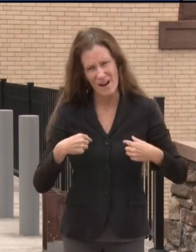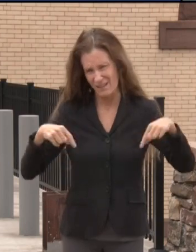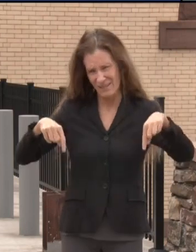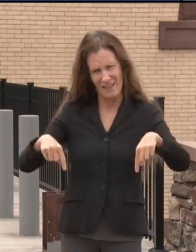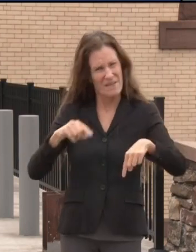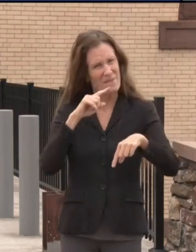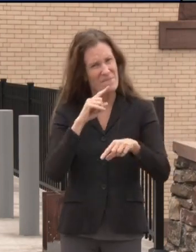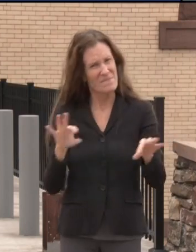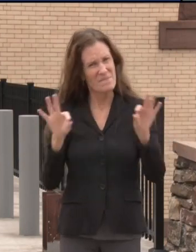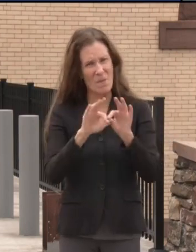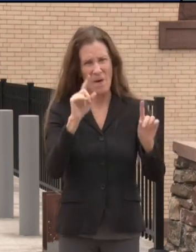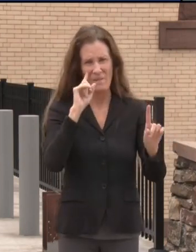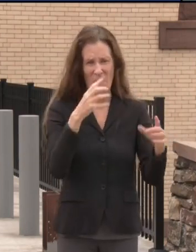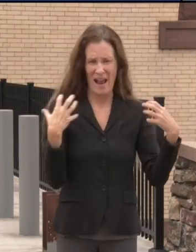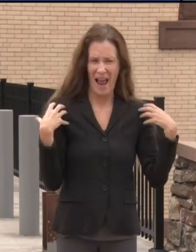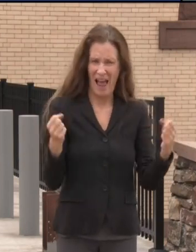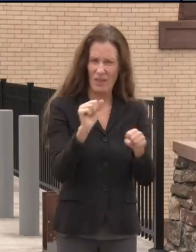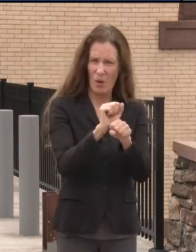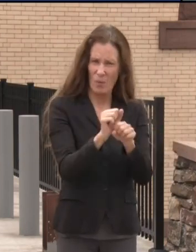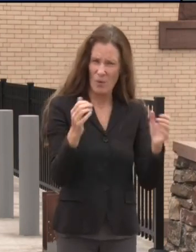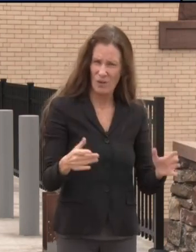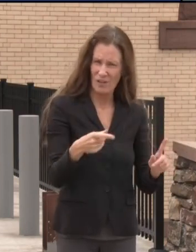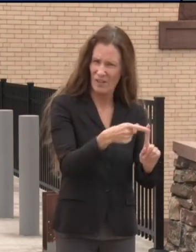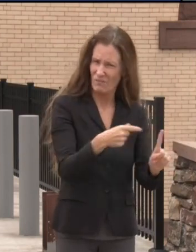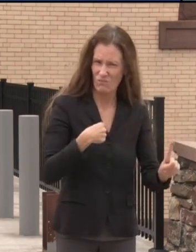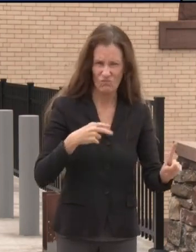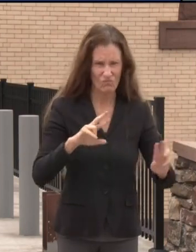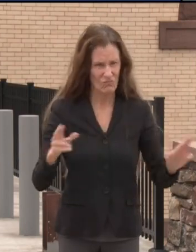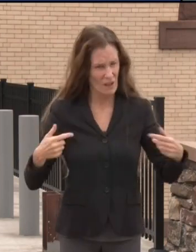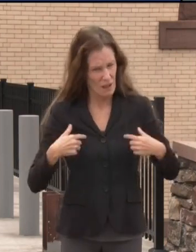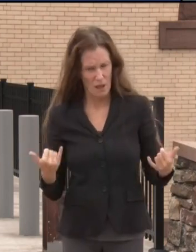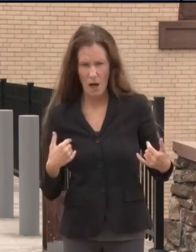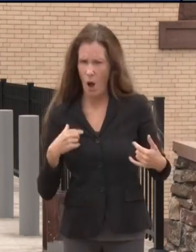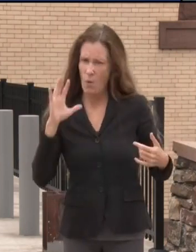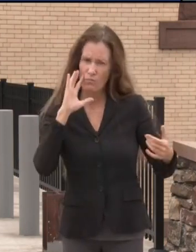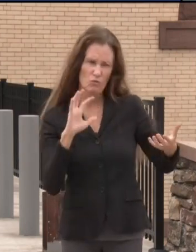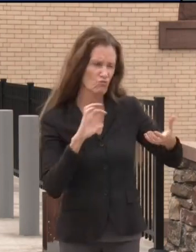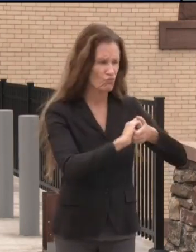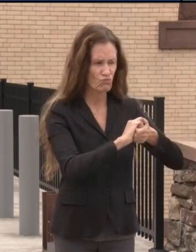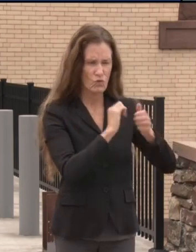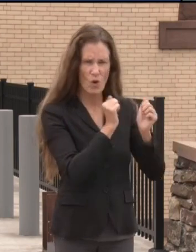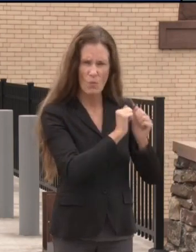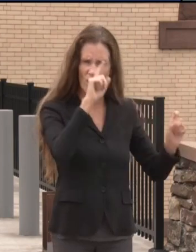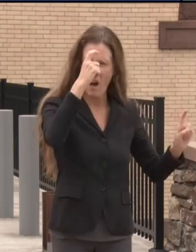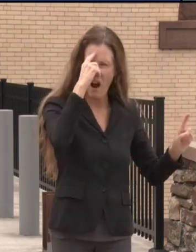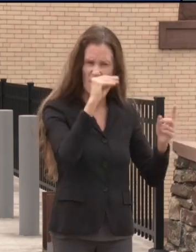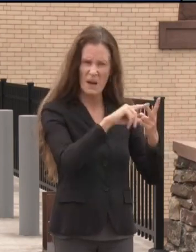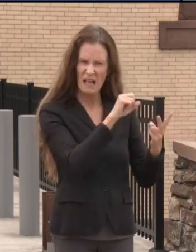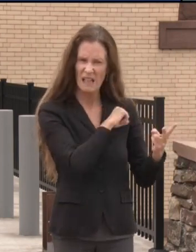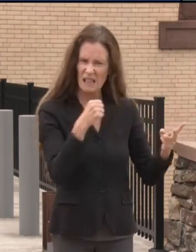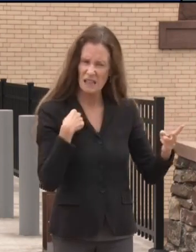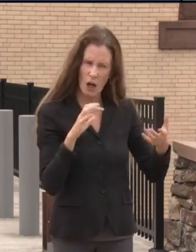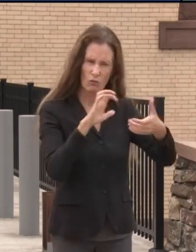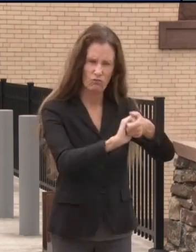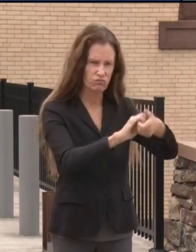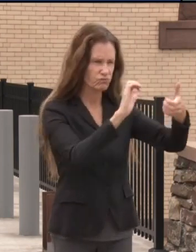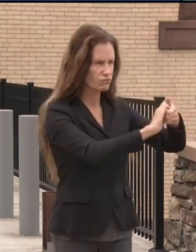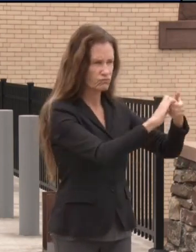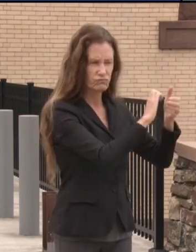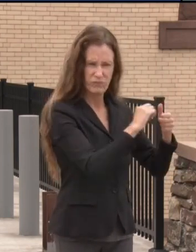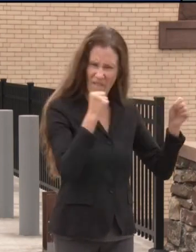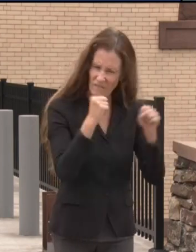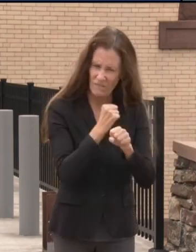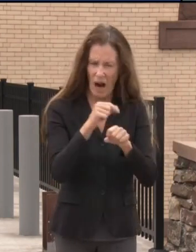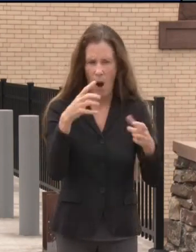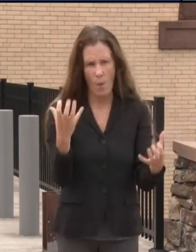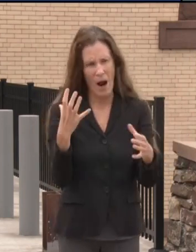our governor and fight for paid family sick leave. We'll keep fighting. It's part of our plan for Pennsylvania. But the bill has been sitting in committee